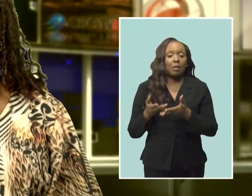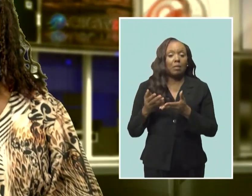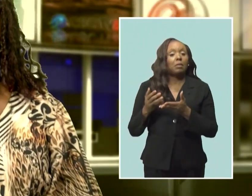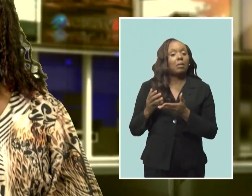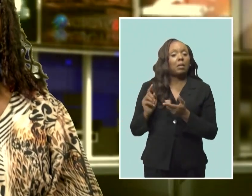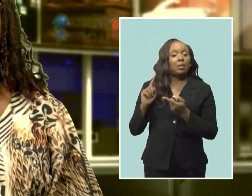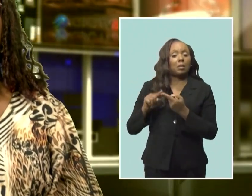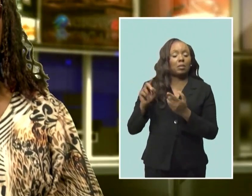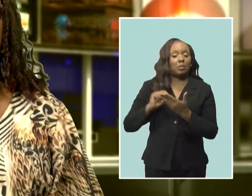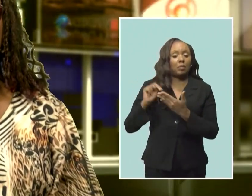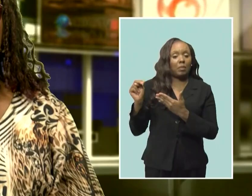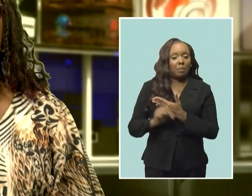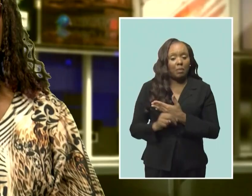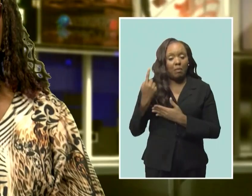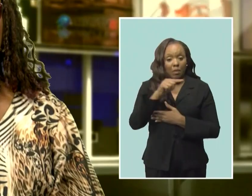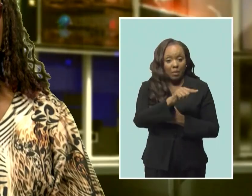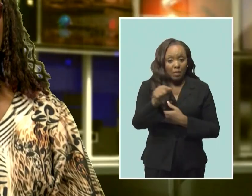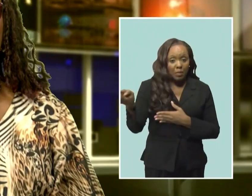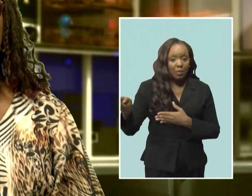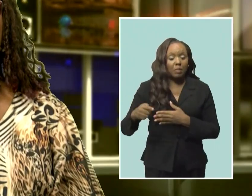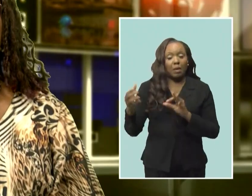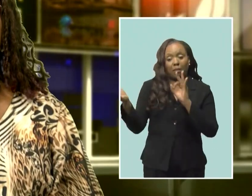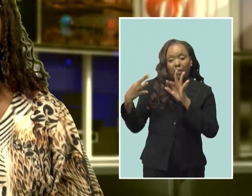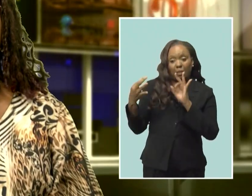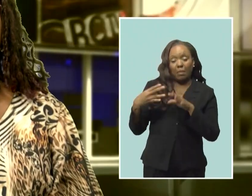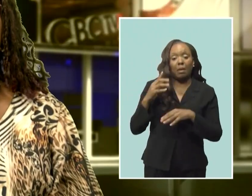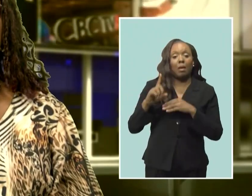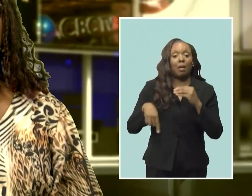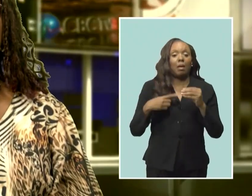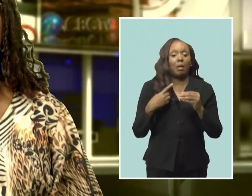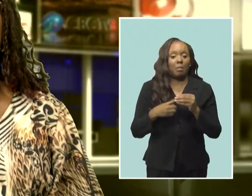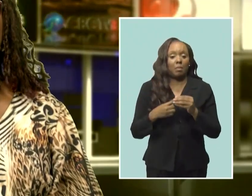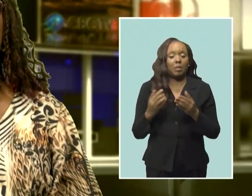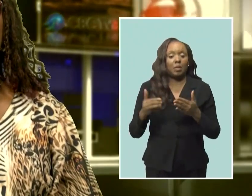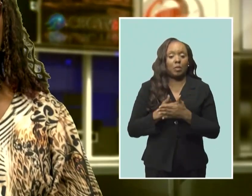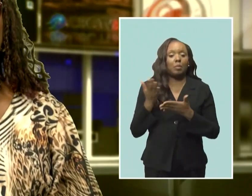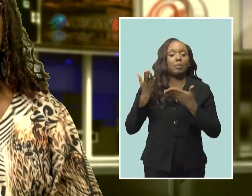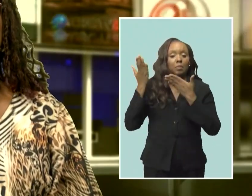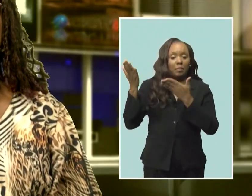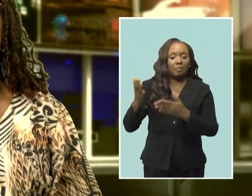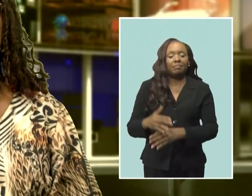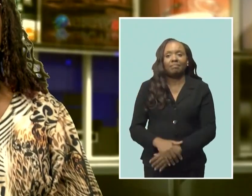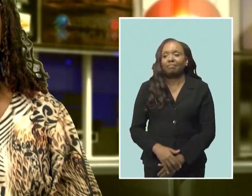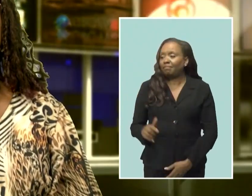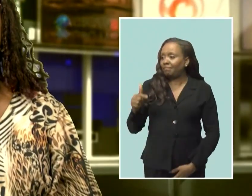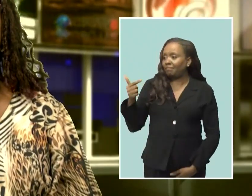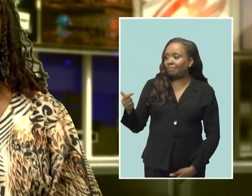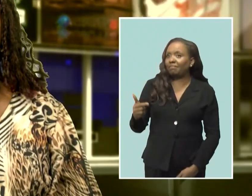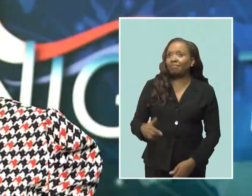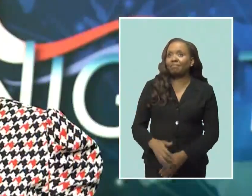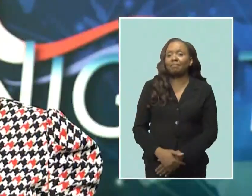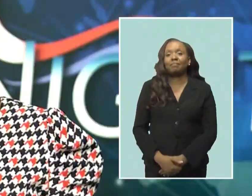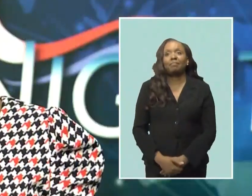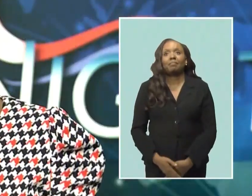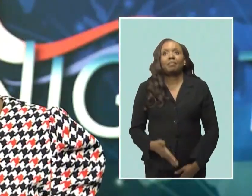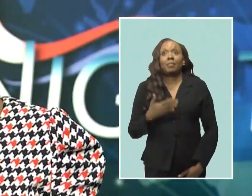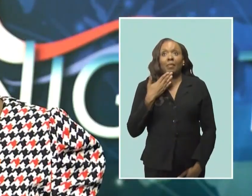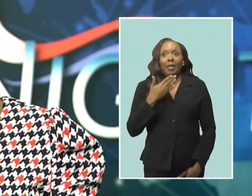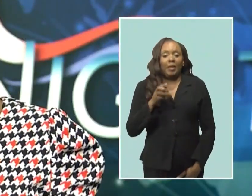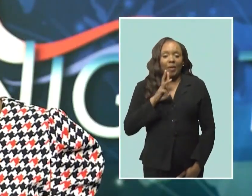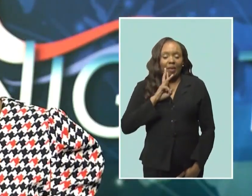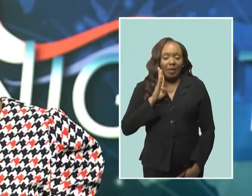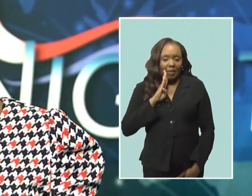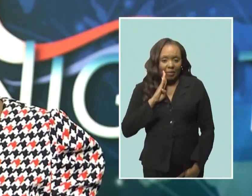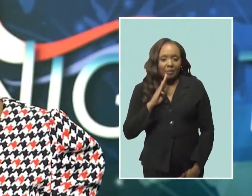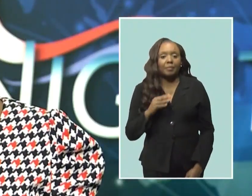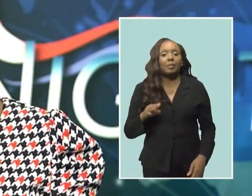give the public the opportunity to provide feedback on what is being proposed. Back to you, Lisa. Thank you very much, Wendy. Well,